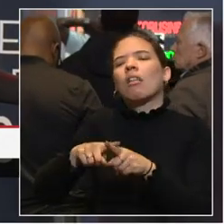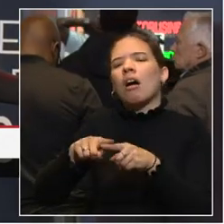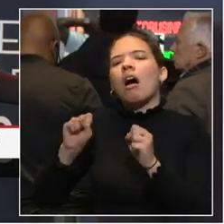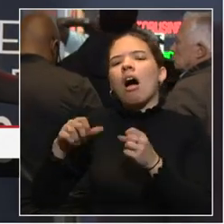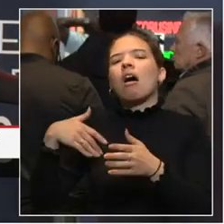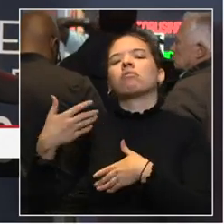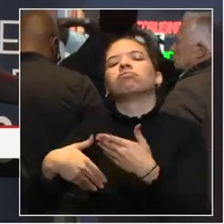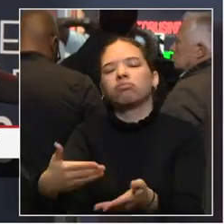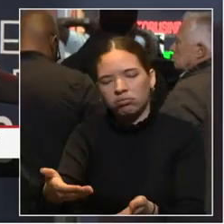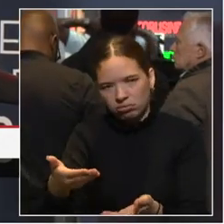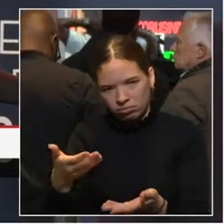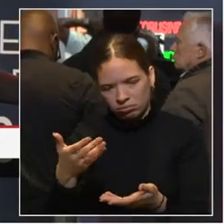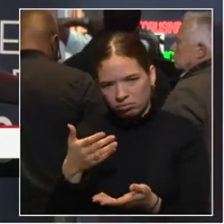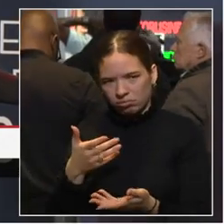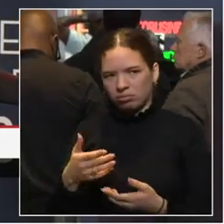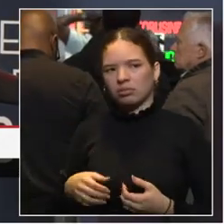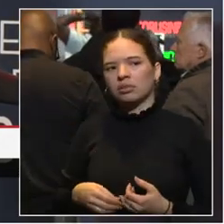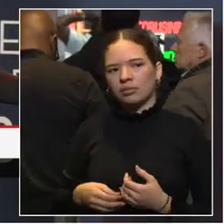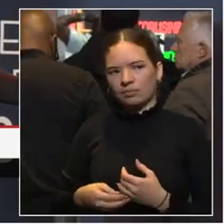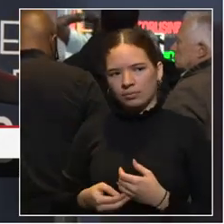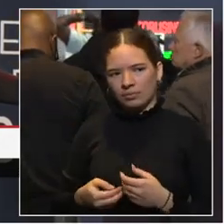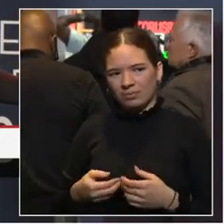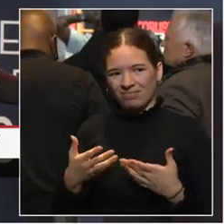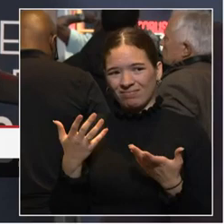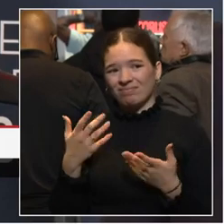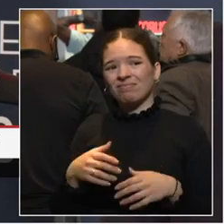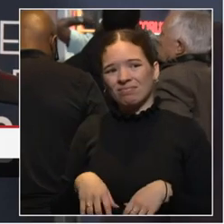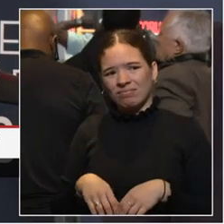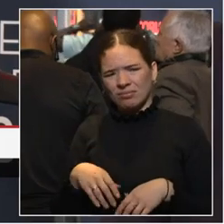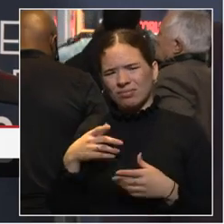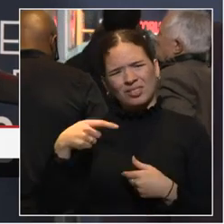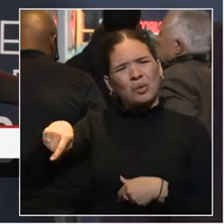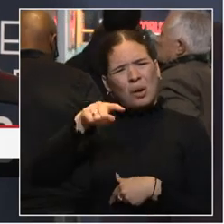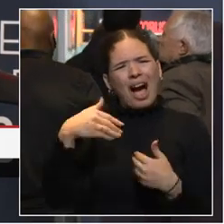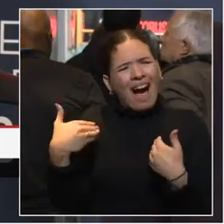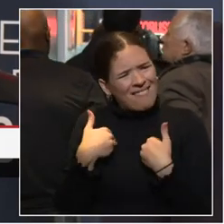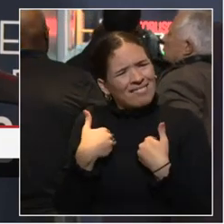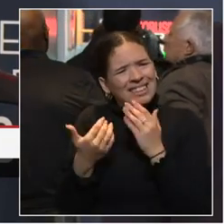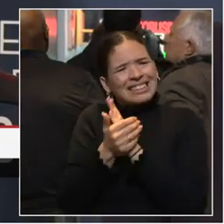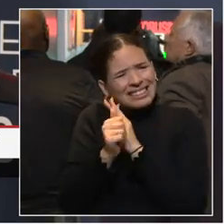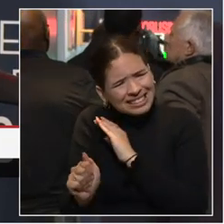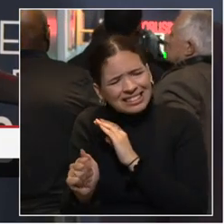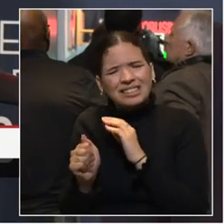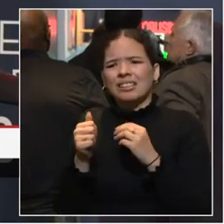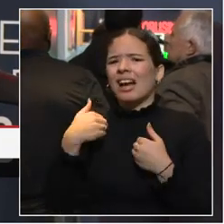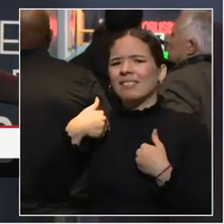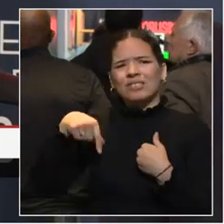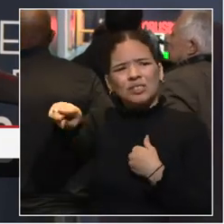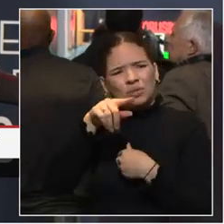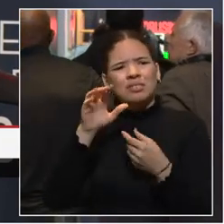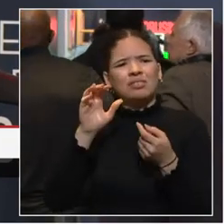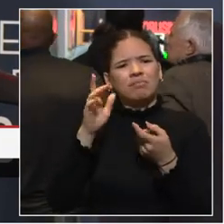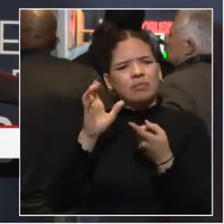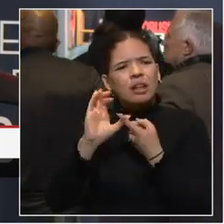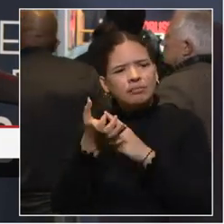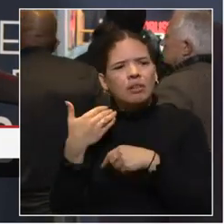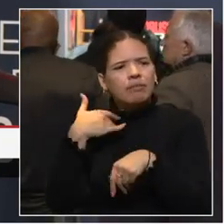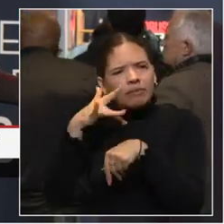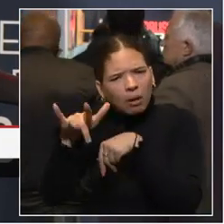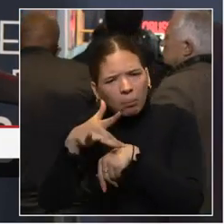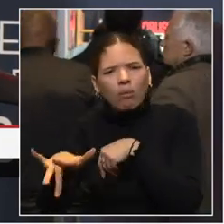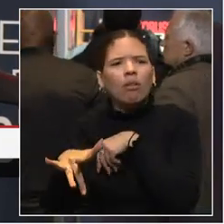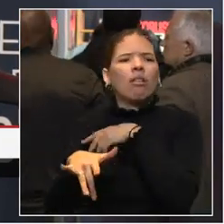everyone has the tools available, has the culture around them that is created where you can be